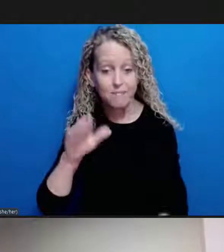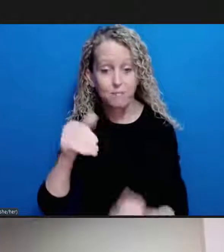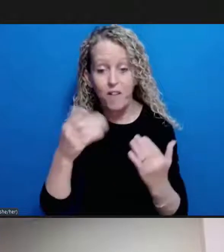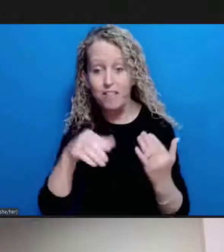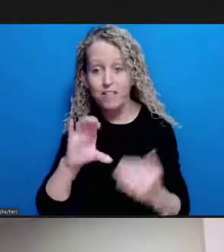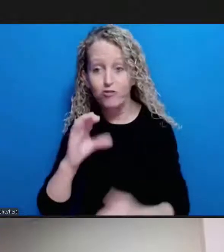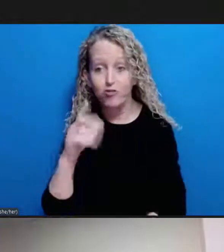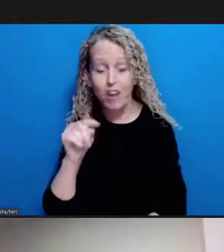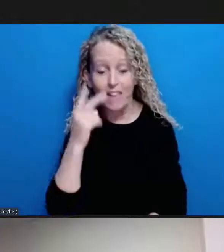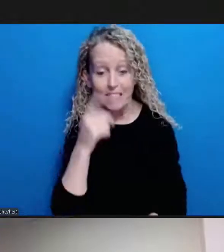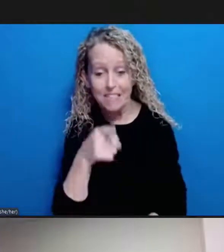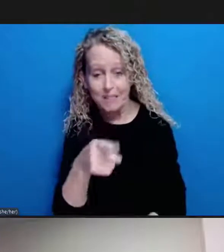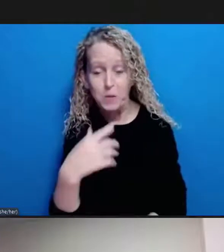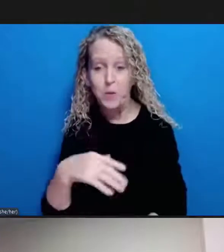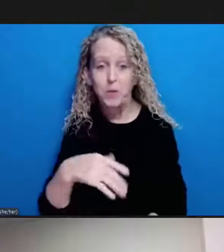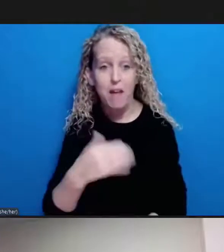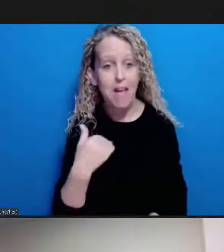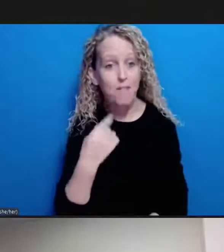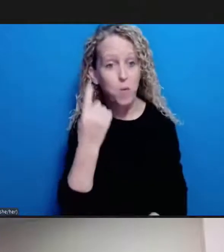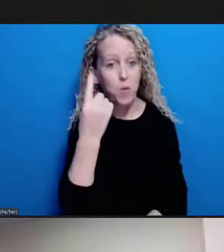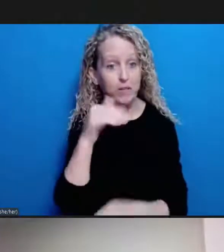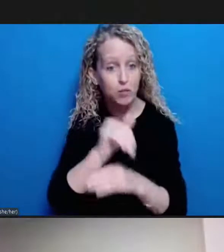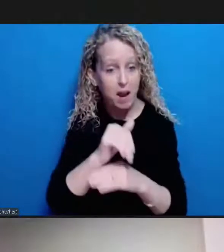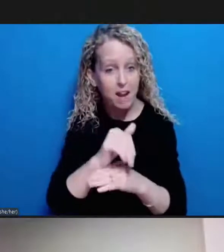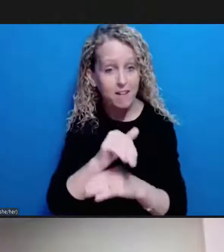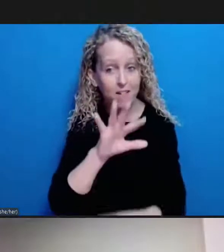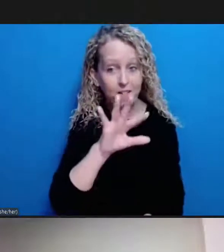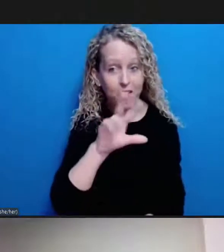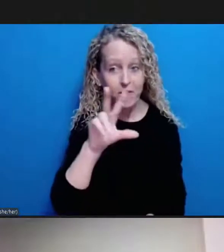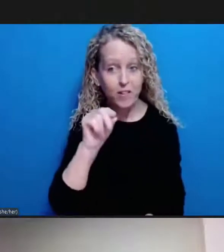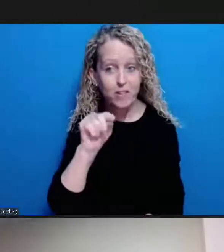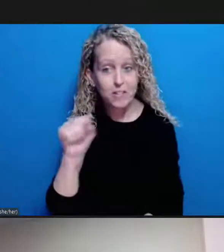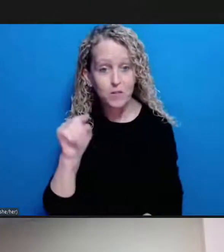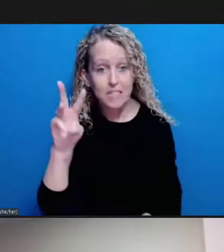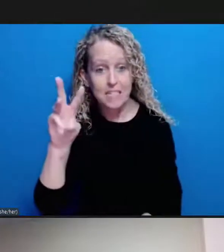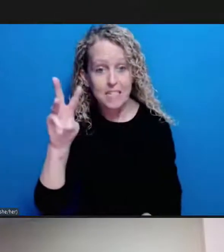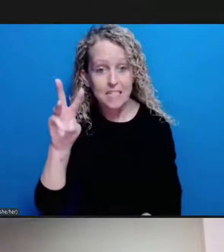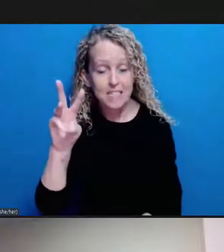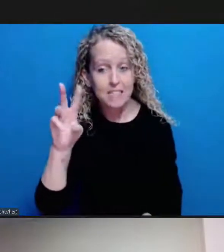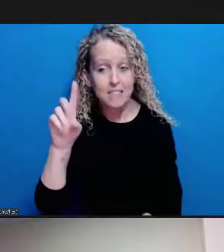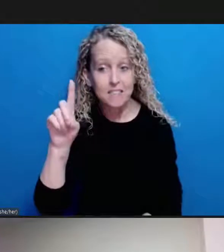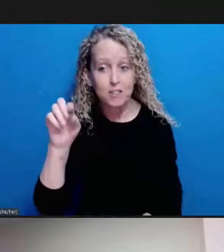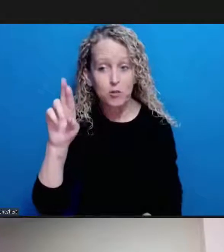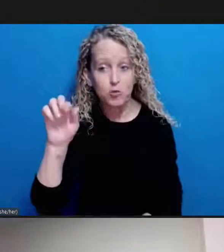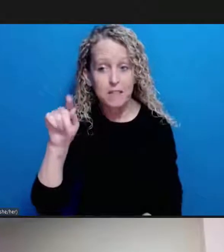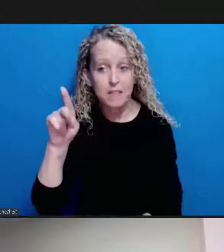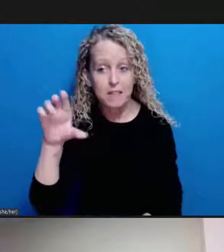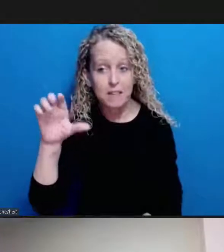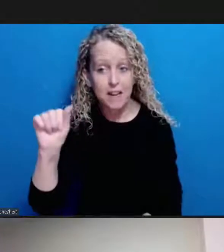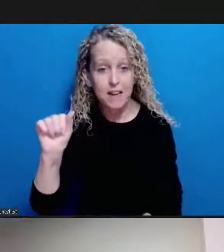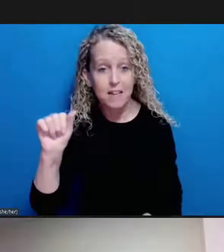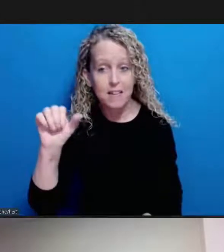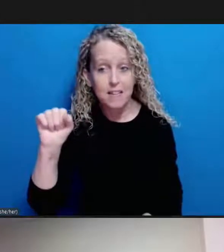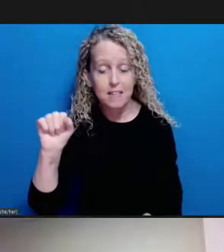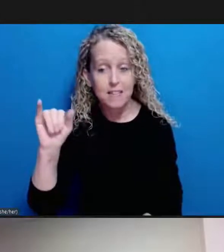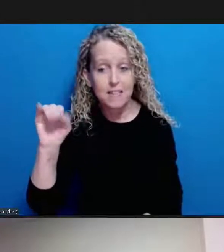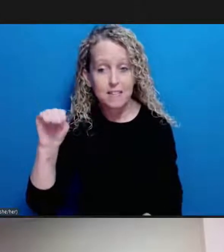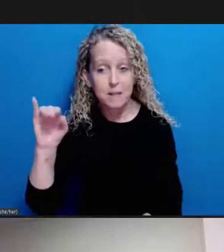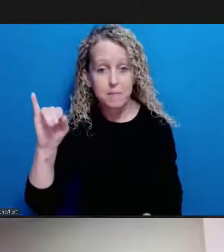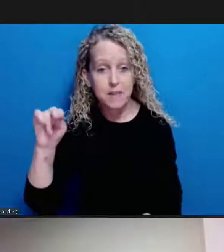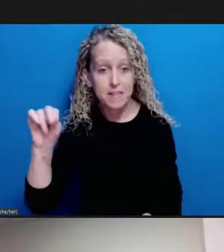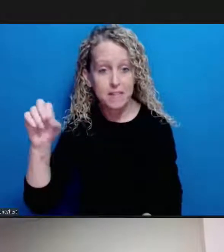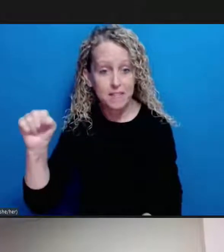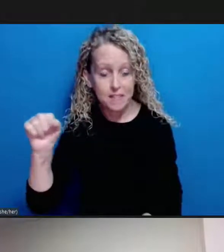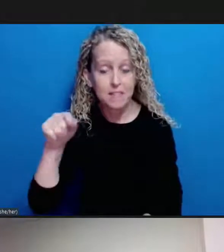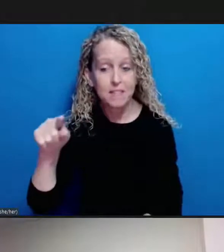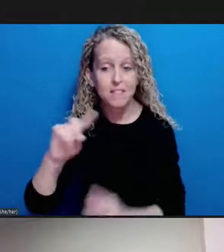you even have one tonight from 5:30 to 6 with Dorico Simmons. So a start tonight, and then it looks like you've